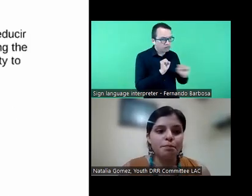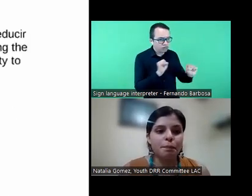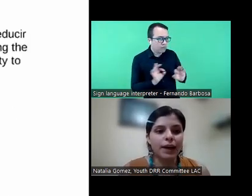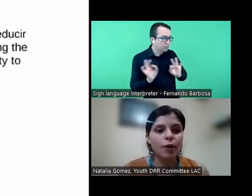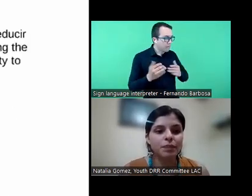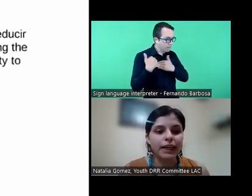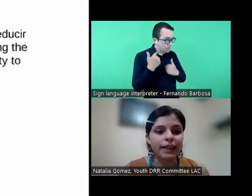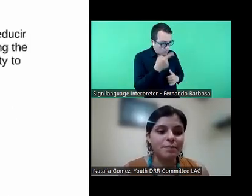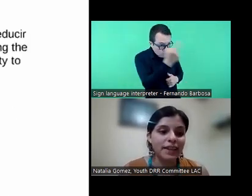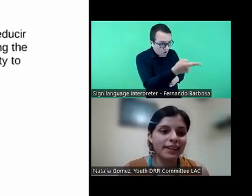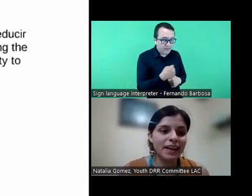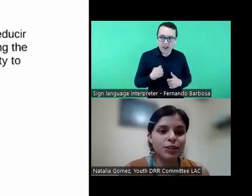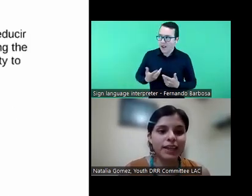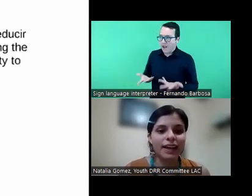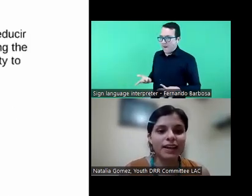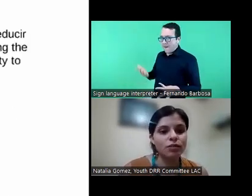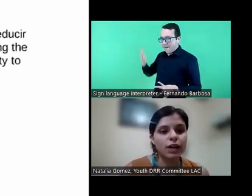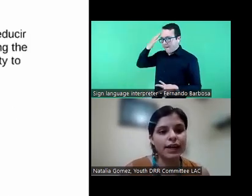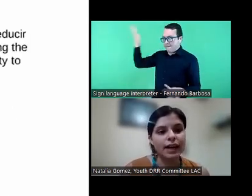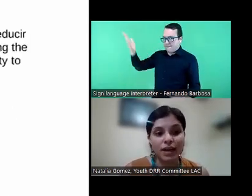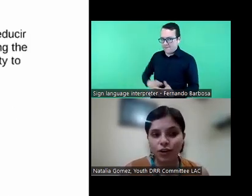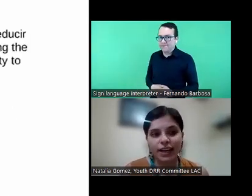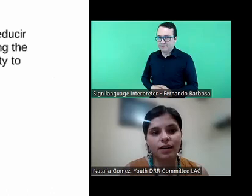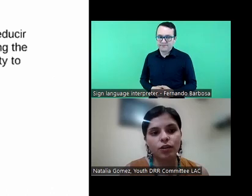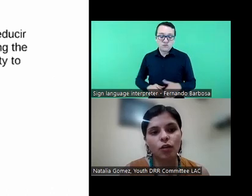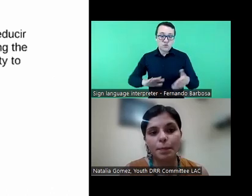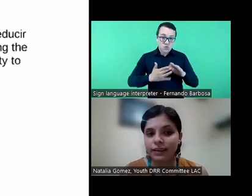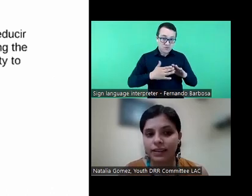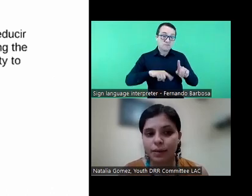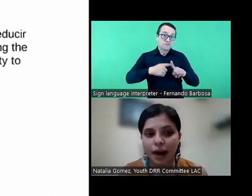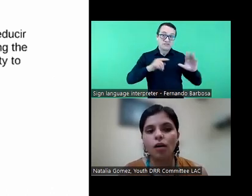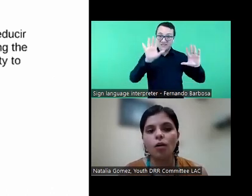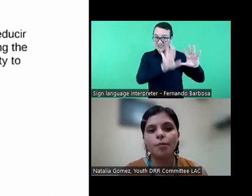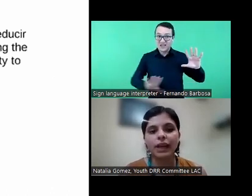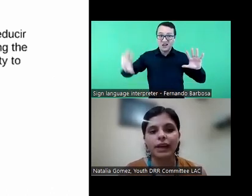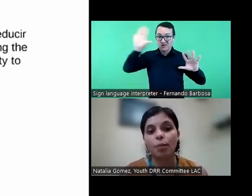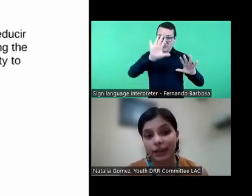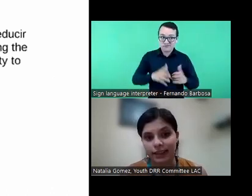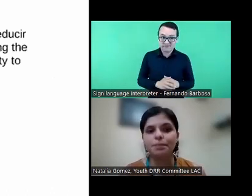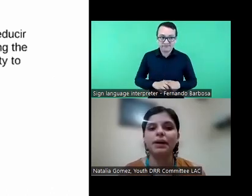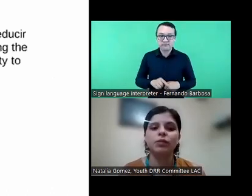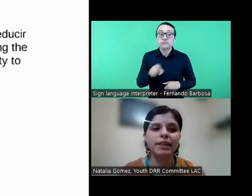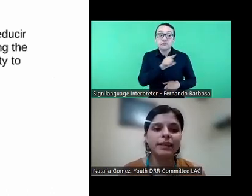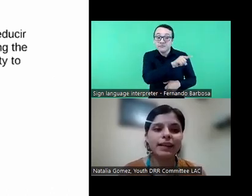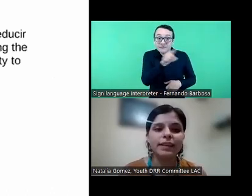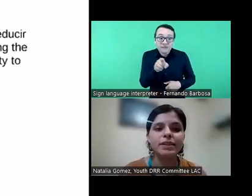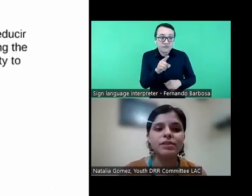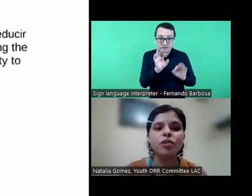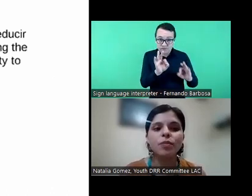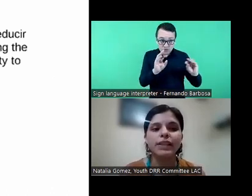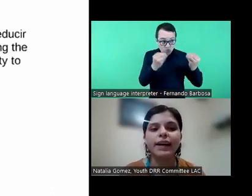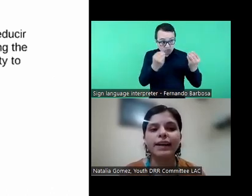level and also nationwide. But we also have that the majority have either not